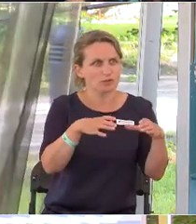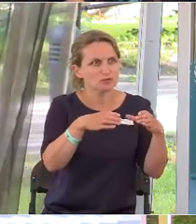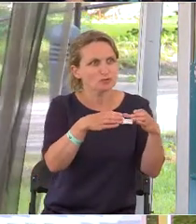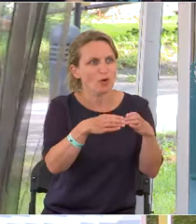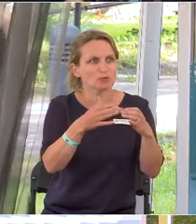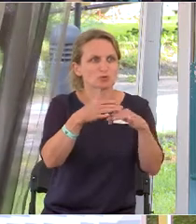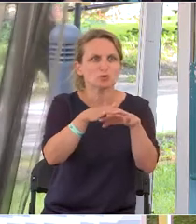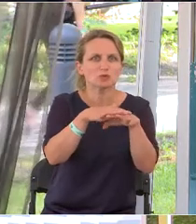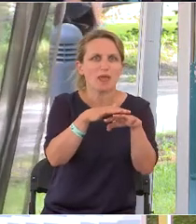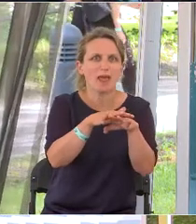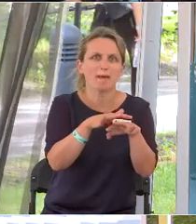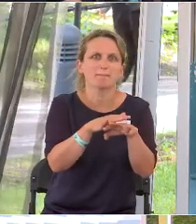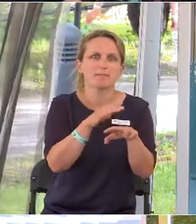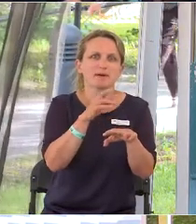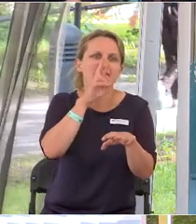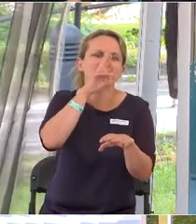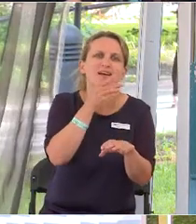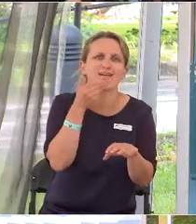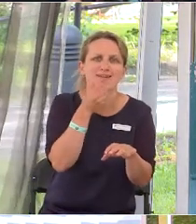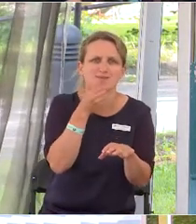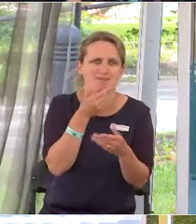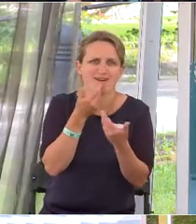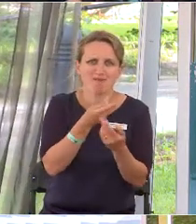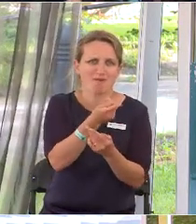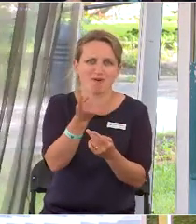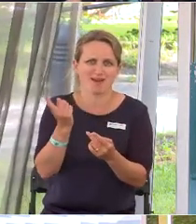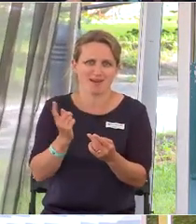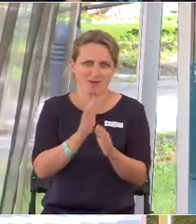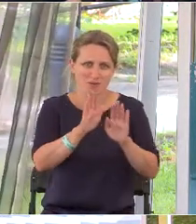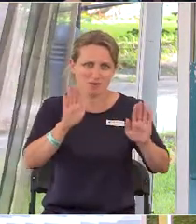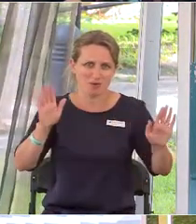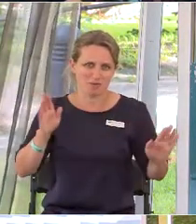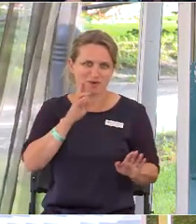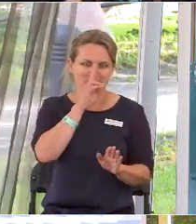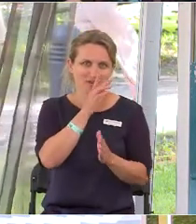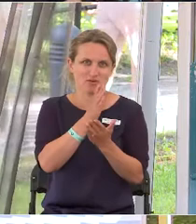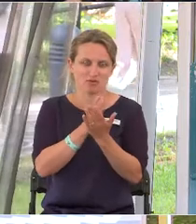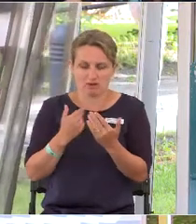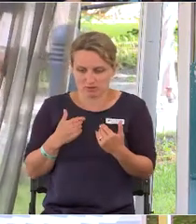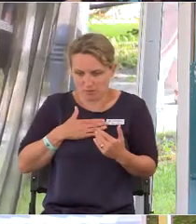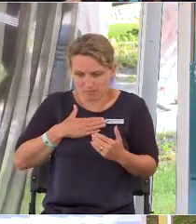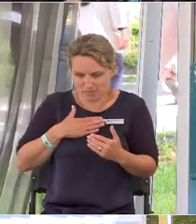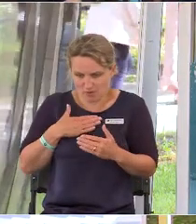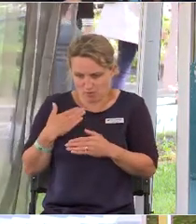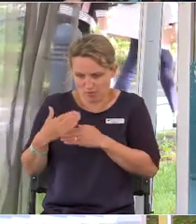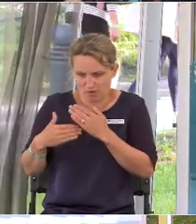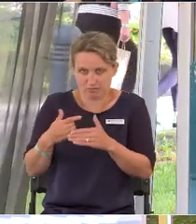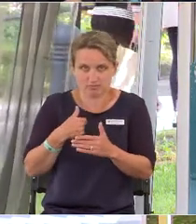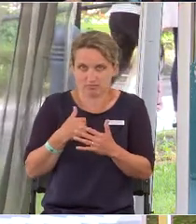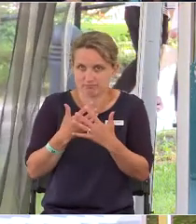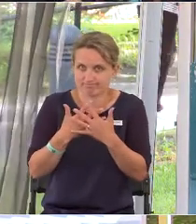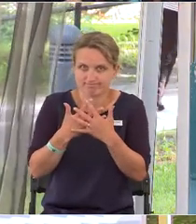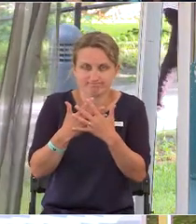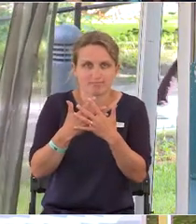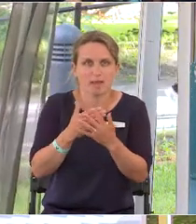is the question. But this is of course not the amount that helps. The fact is always very active on the